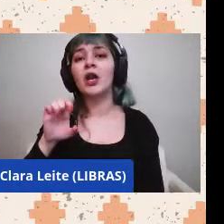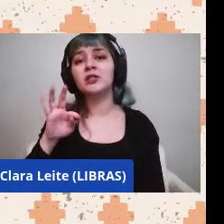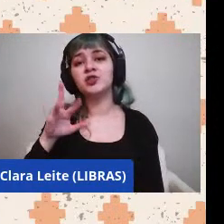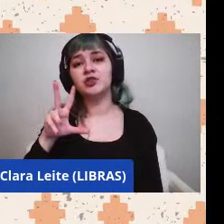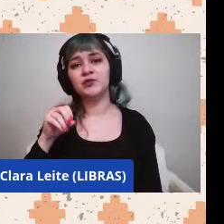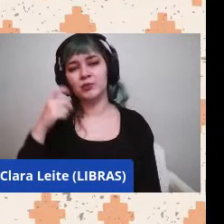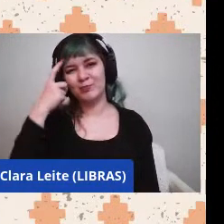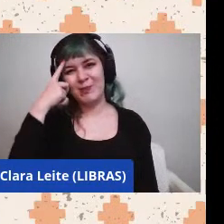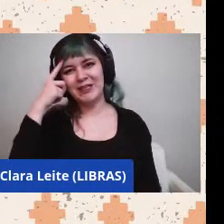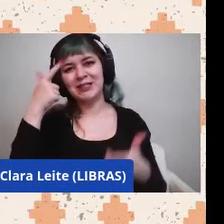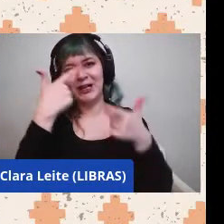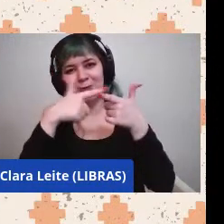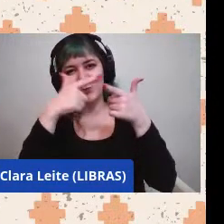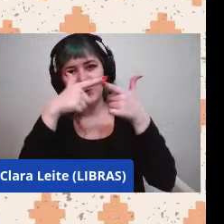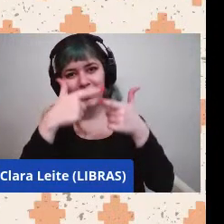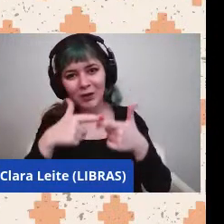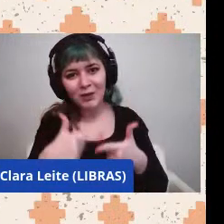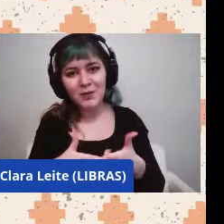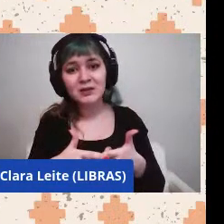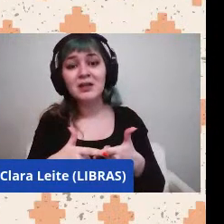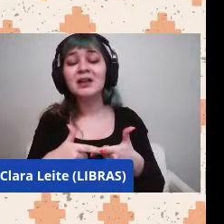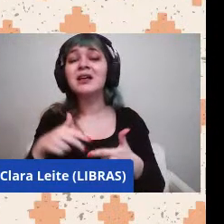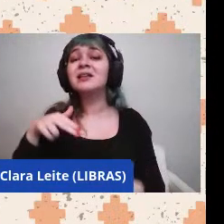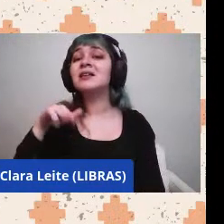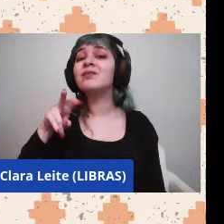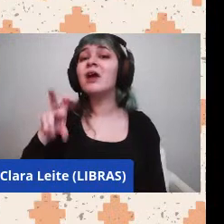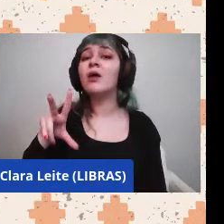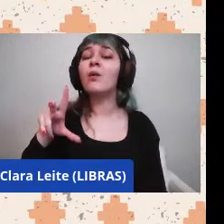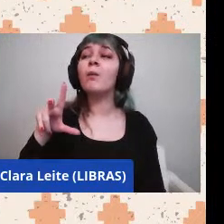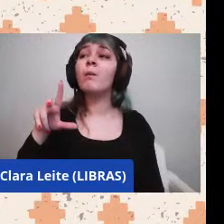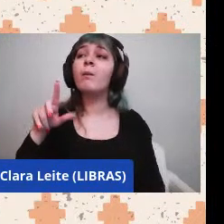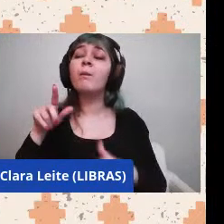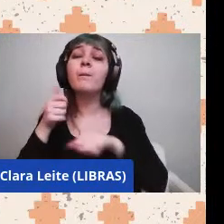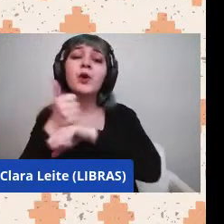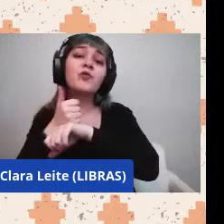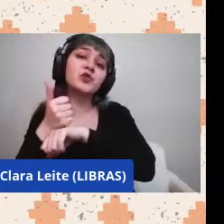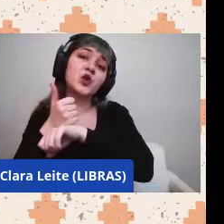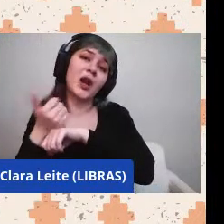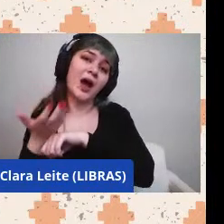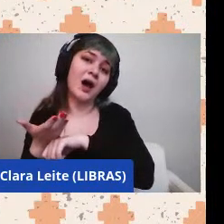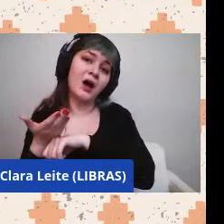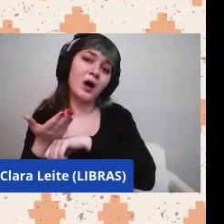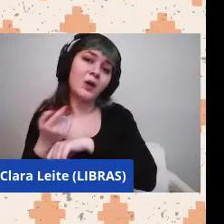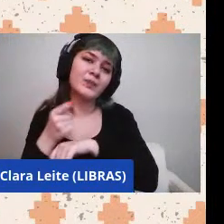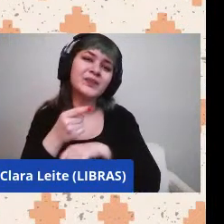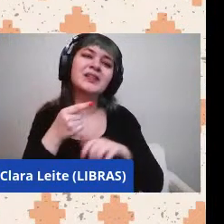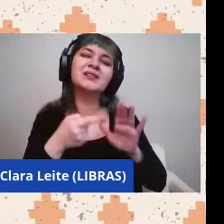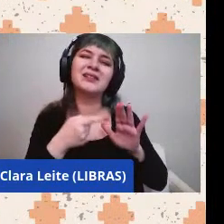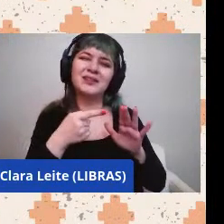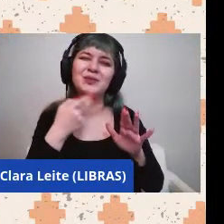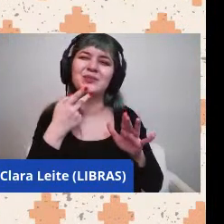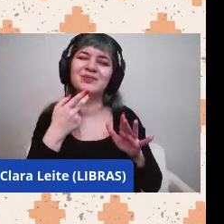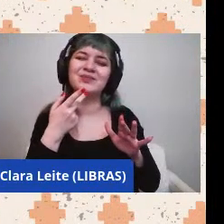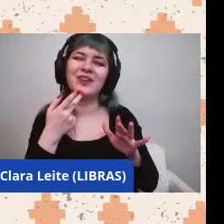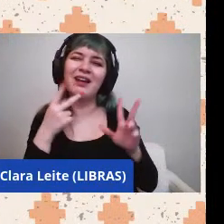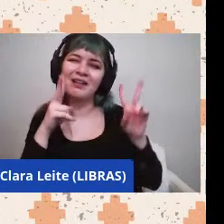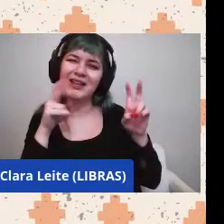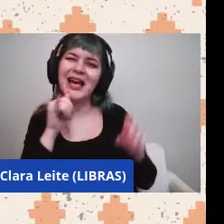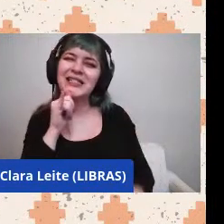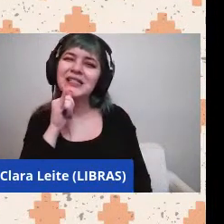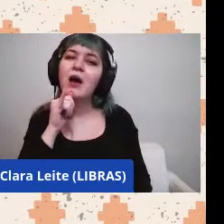issues at the researcher level and at the research level itself. So these illustrations of data sharing